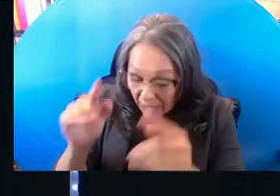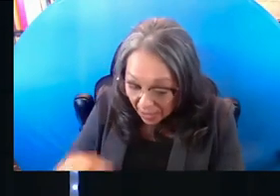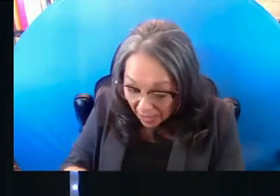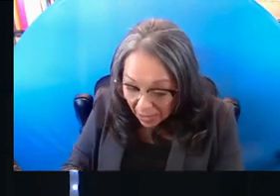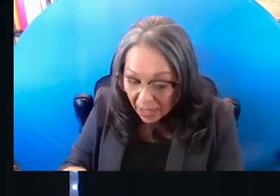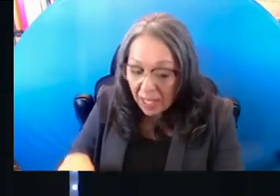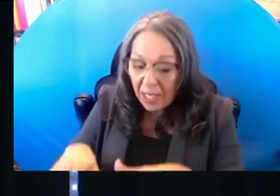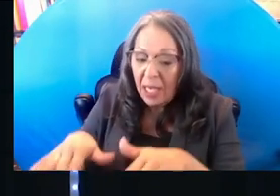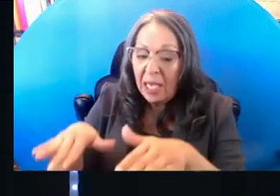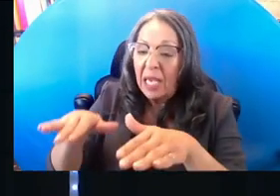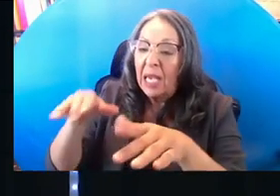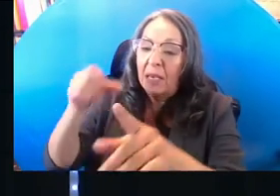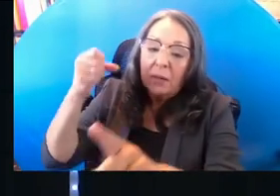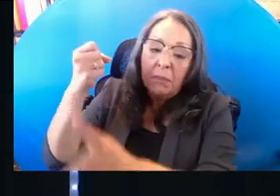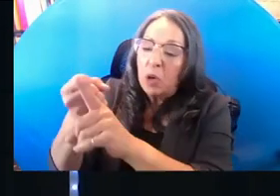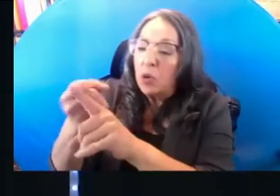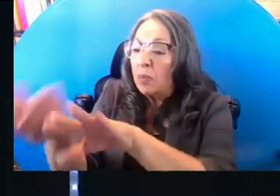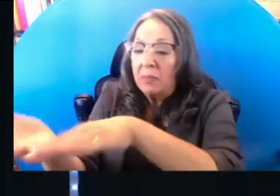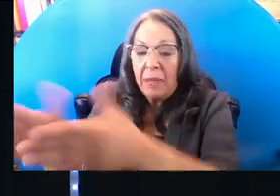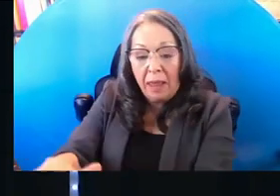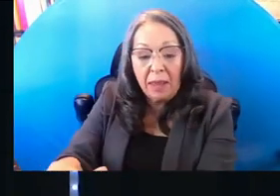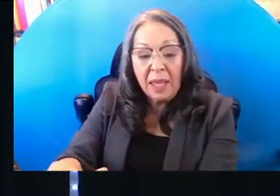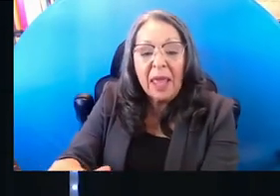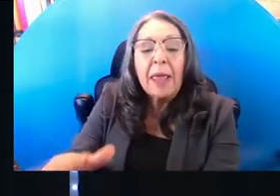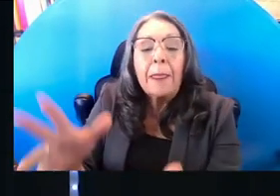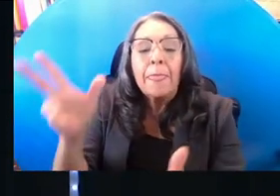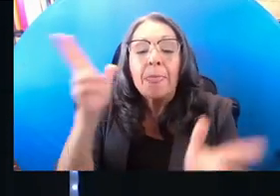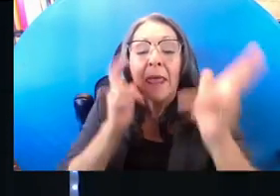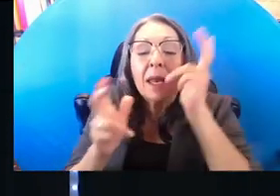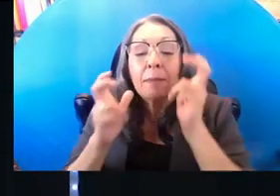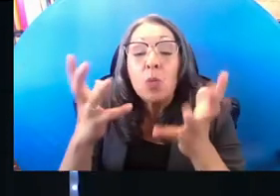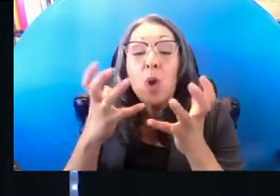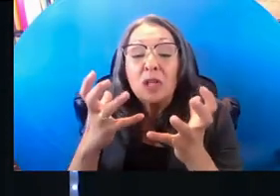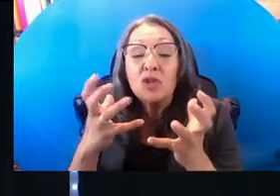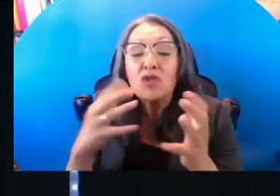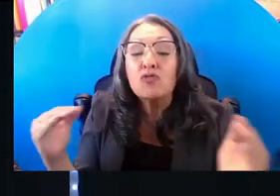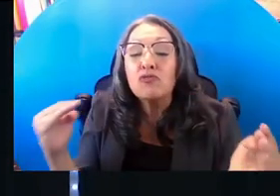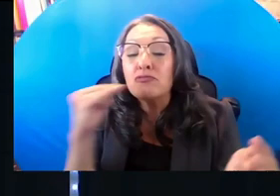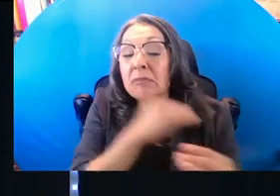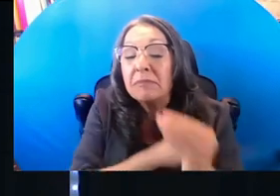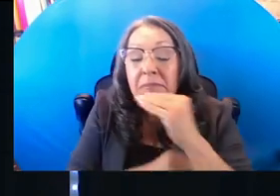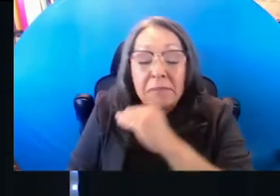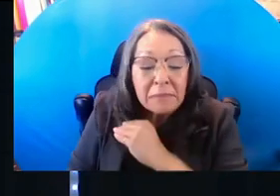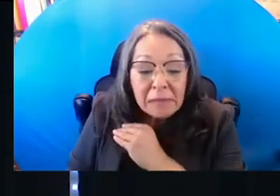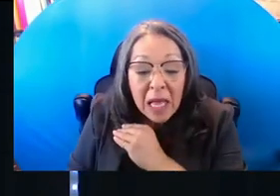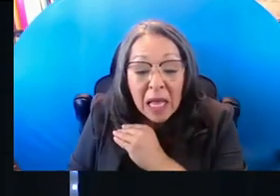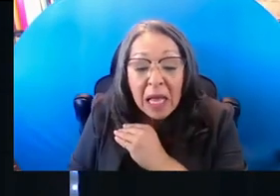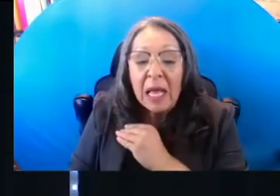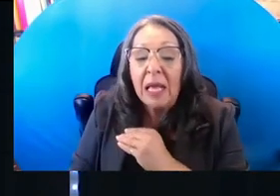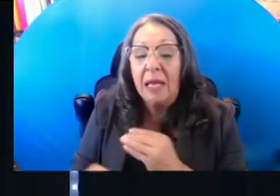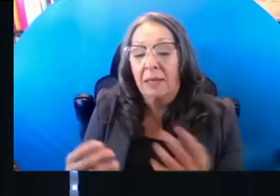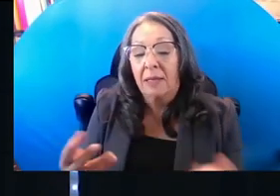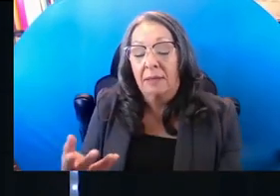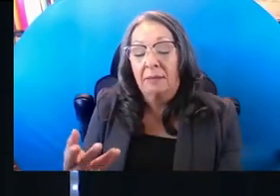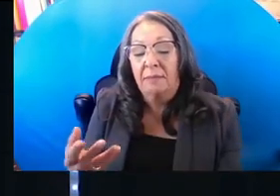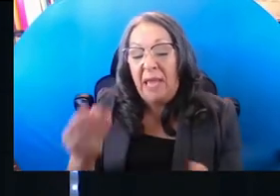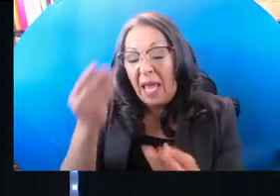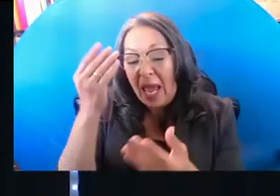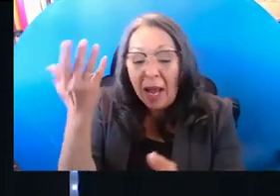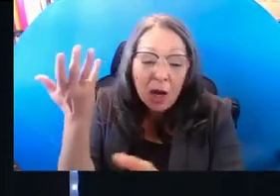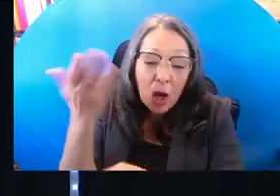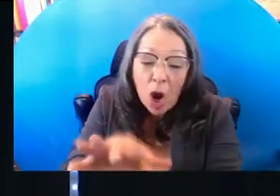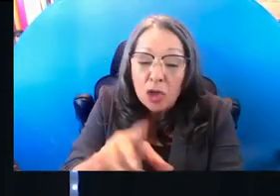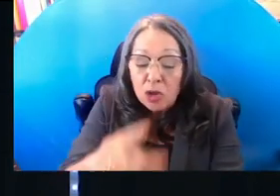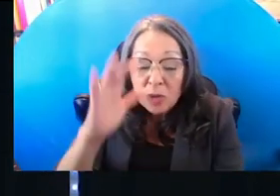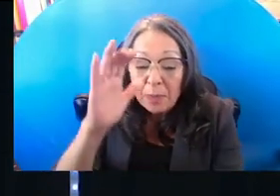death. The enemy wants to lie to you. Okay? Satan wants to deceive you and make you believe that the